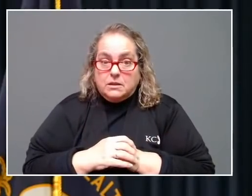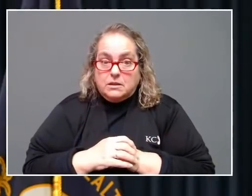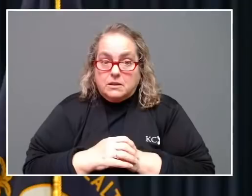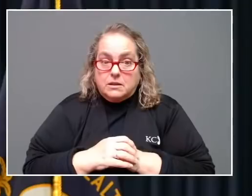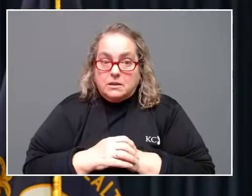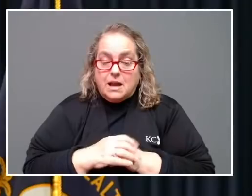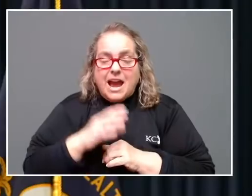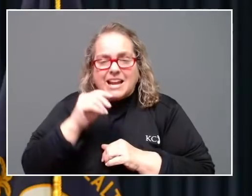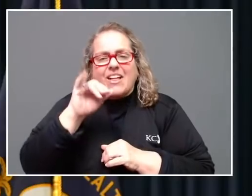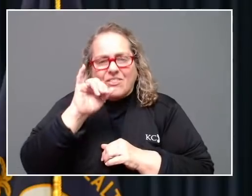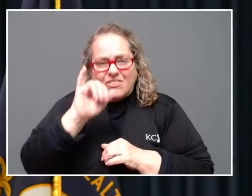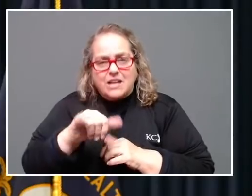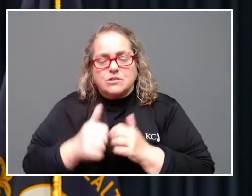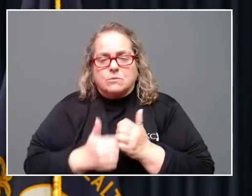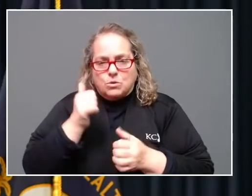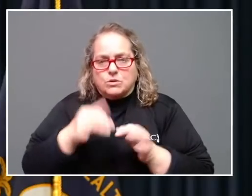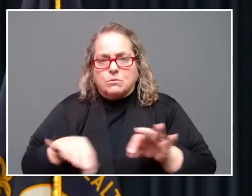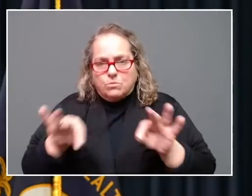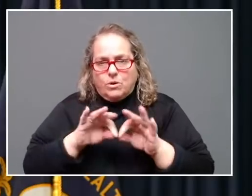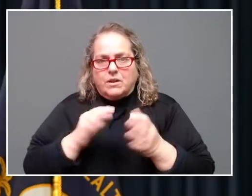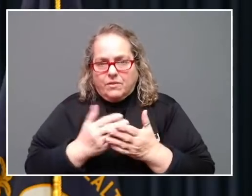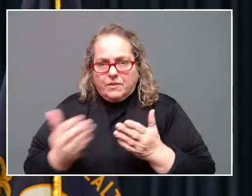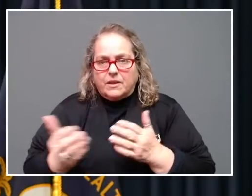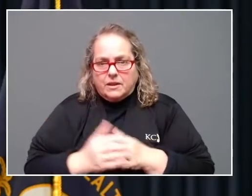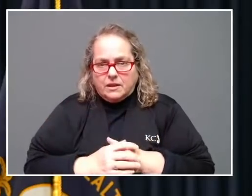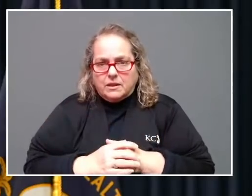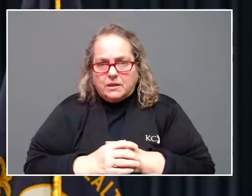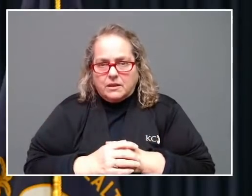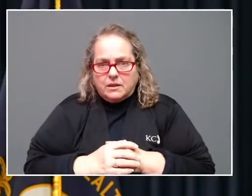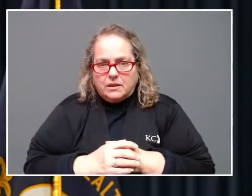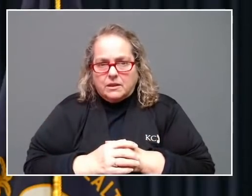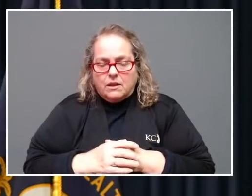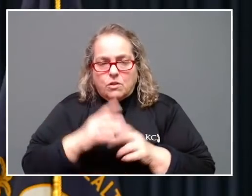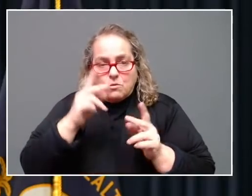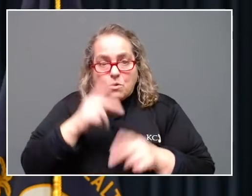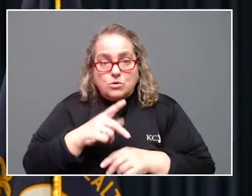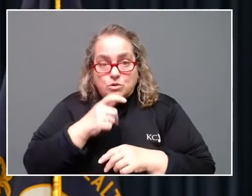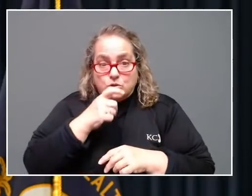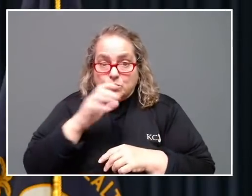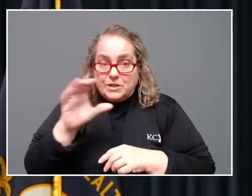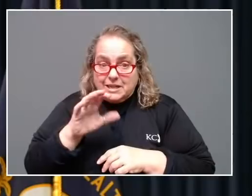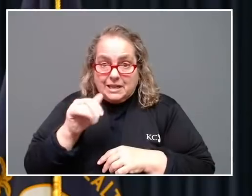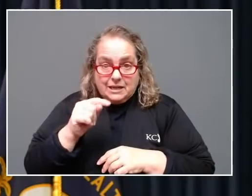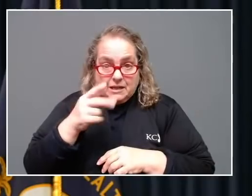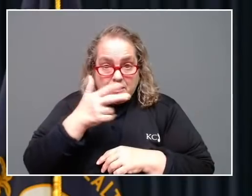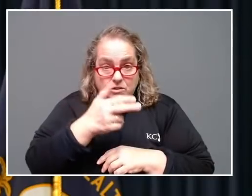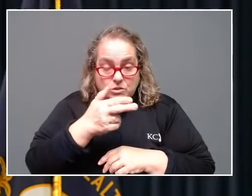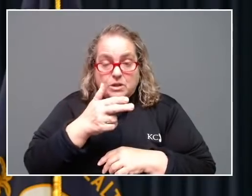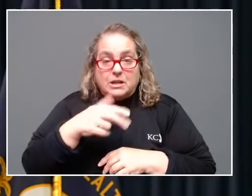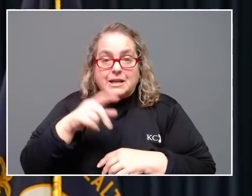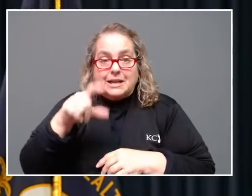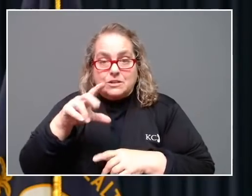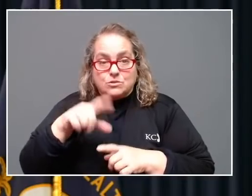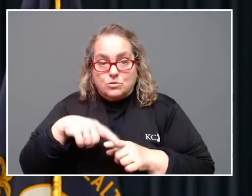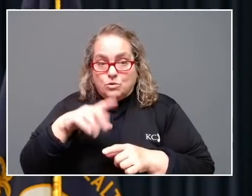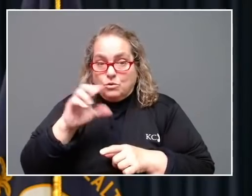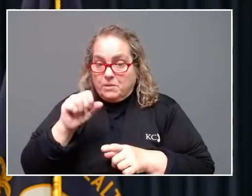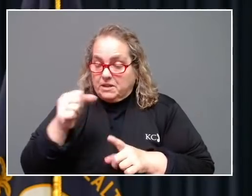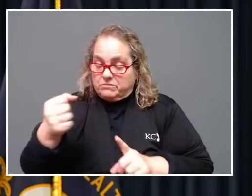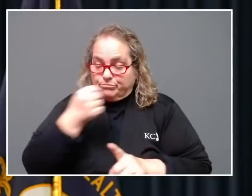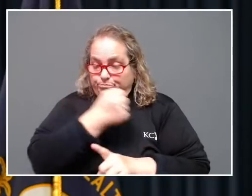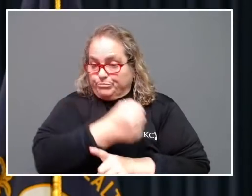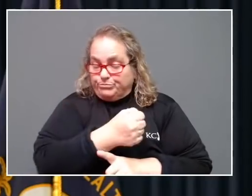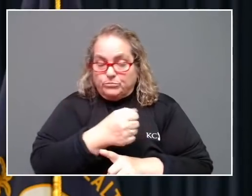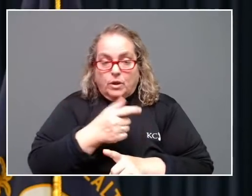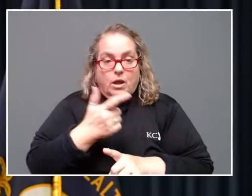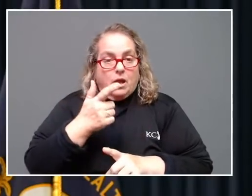that's the most important thing. The person who's done it needs to be prosecuted to the fullest extent of